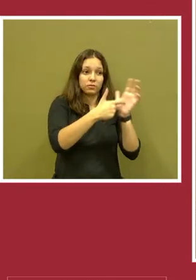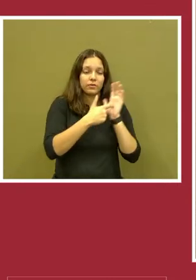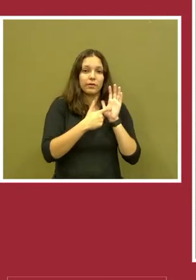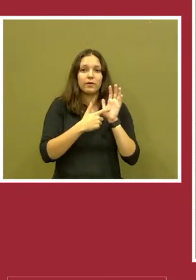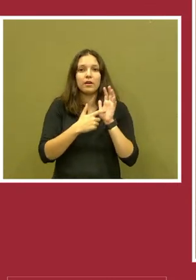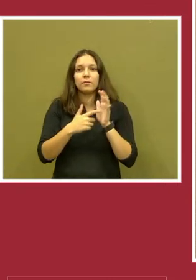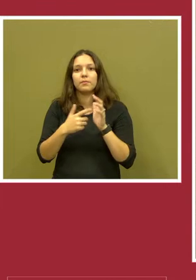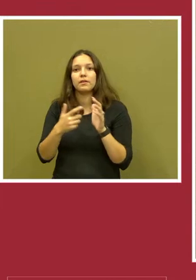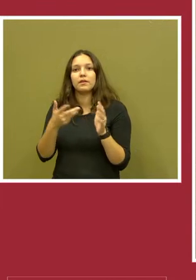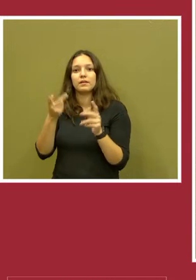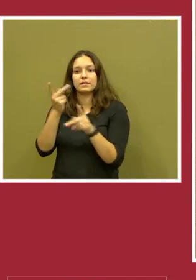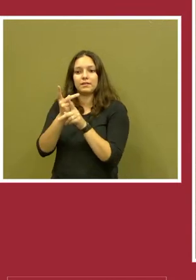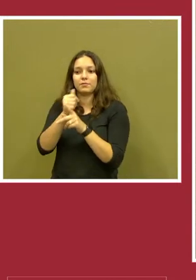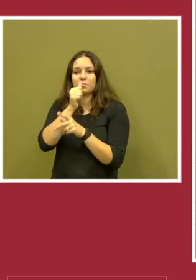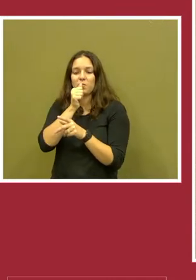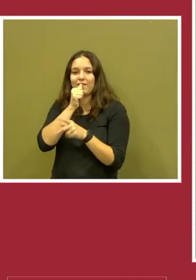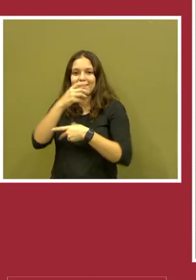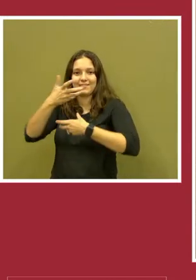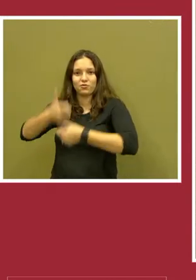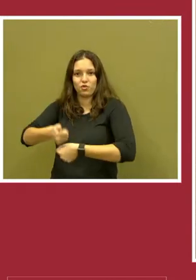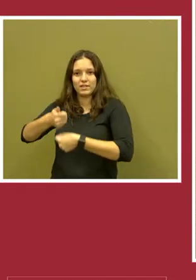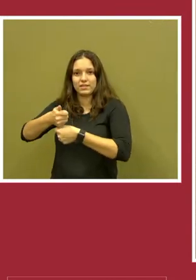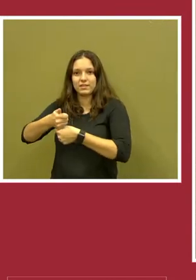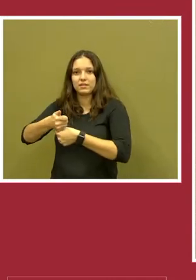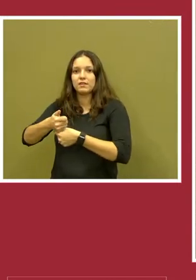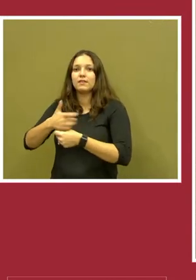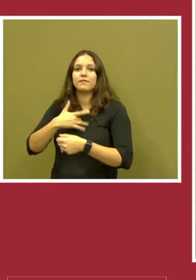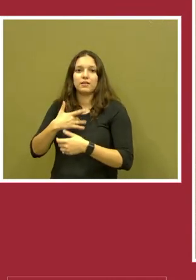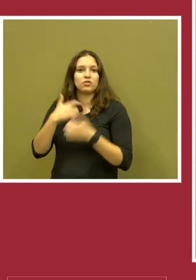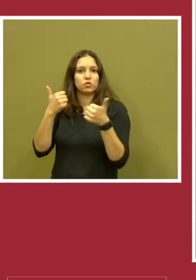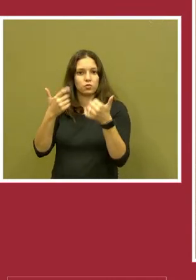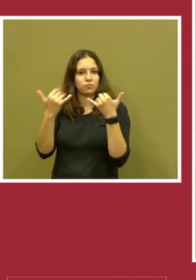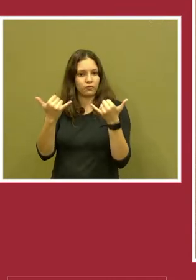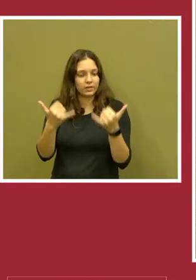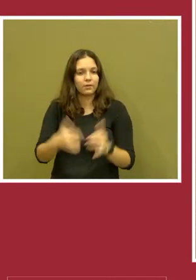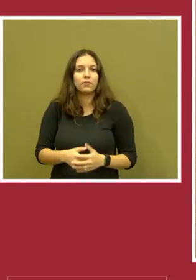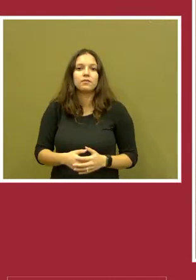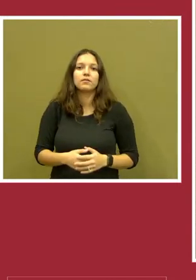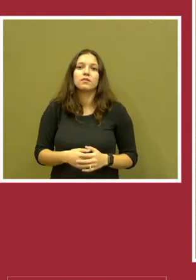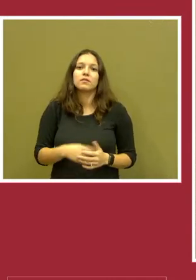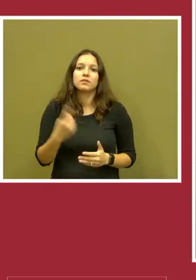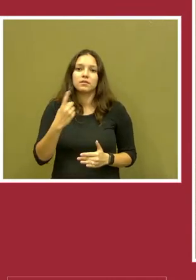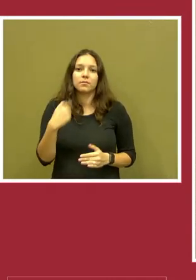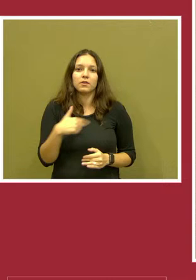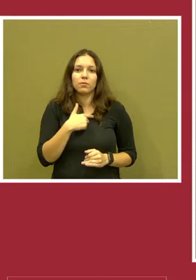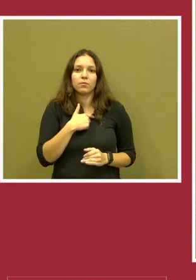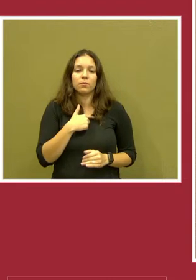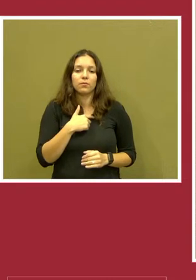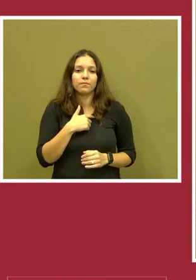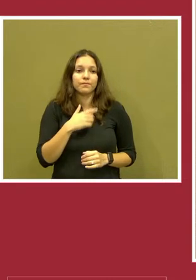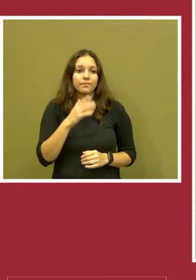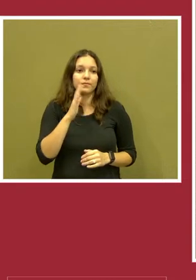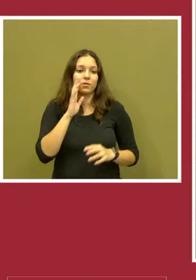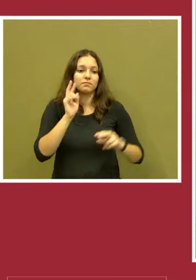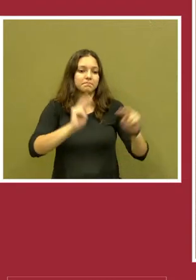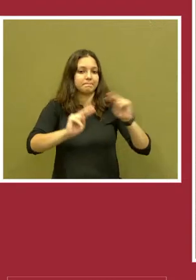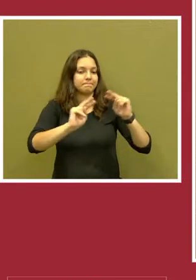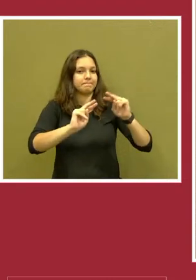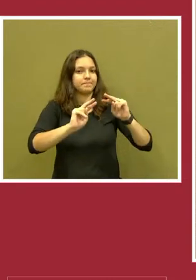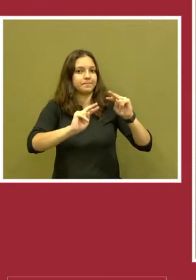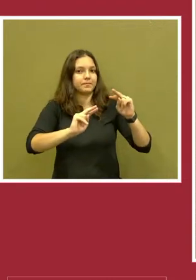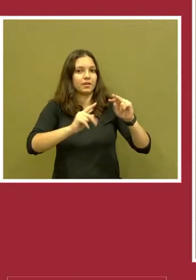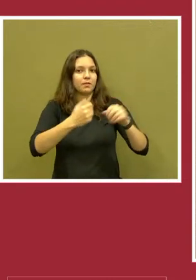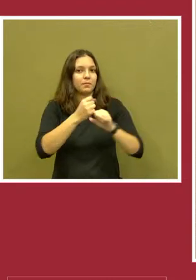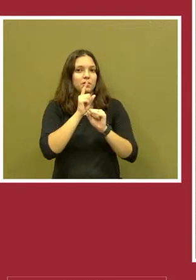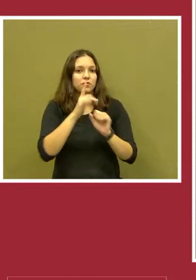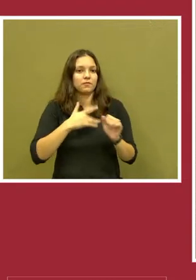upholds privacy and trust is feeling good at this point. So definitely something we'll keep an eye on and make sure it continues to